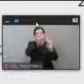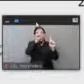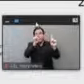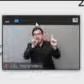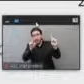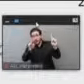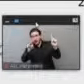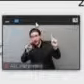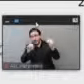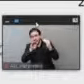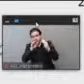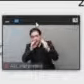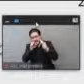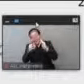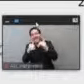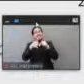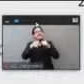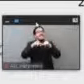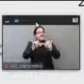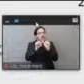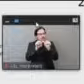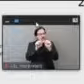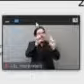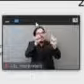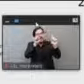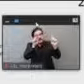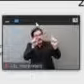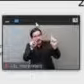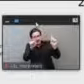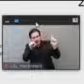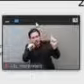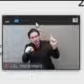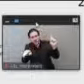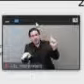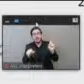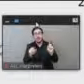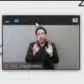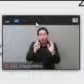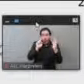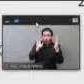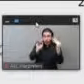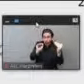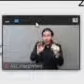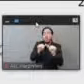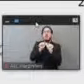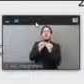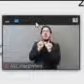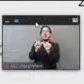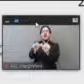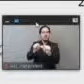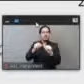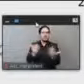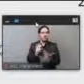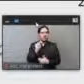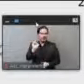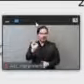down sloping. We have our fingers crossed that will continue here in New Mexico. And on the